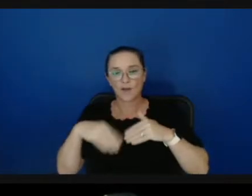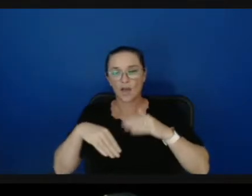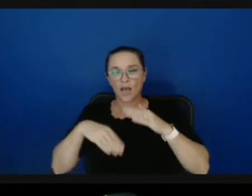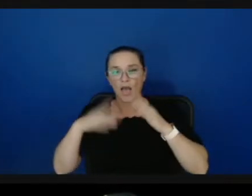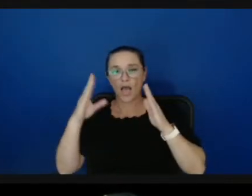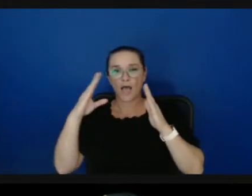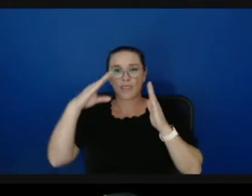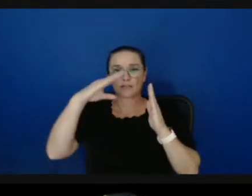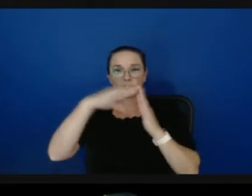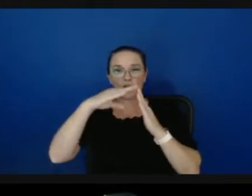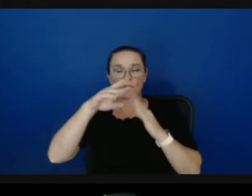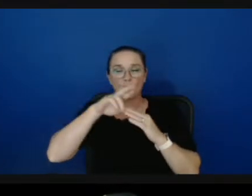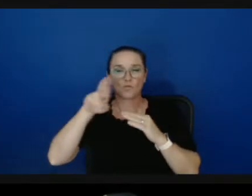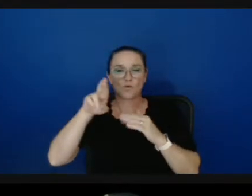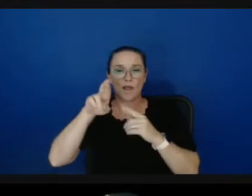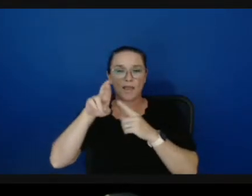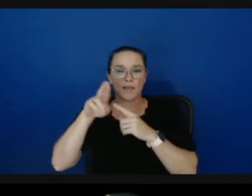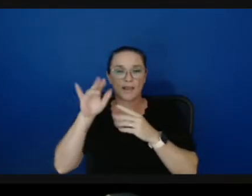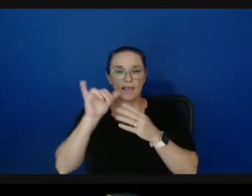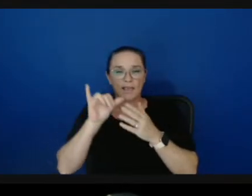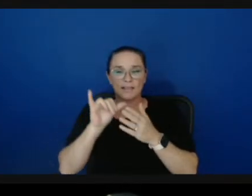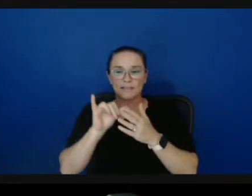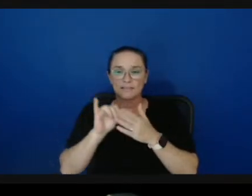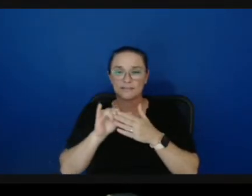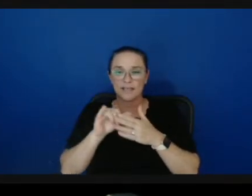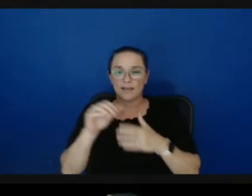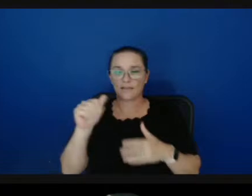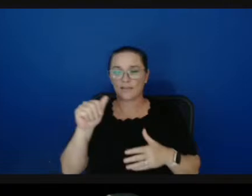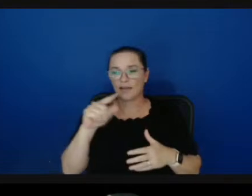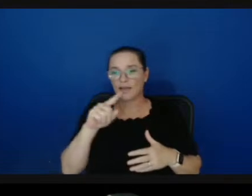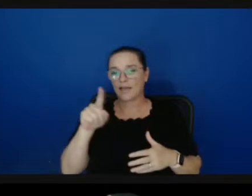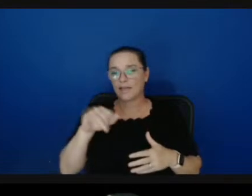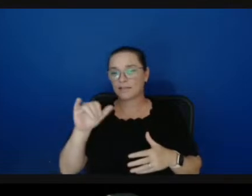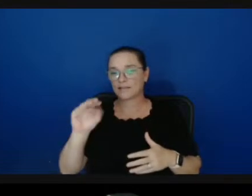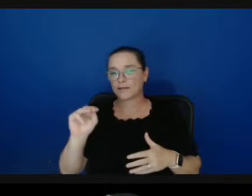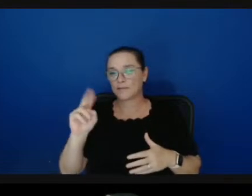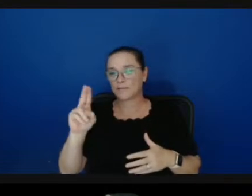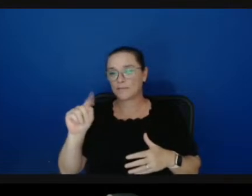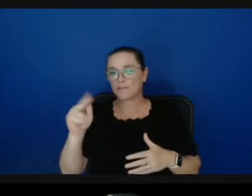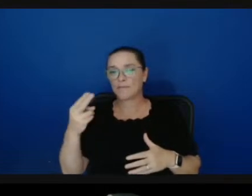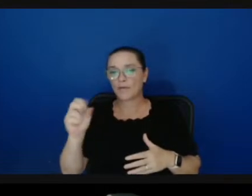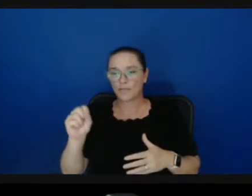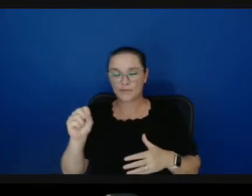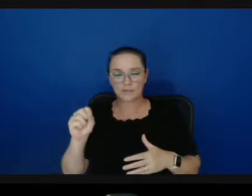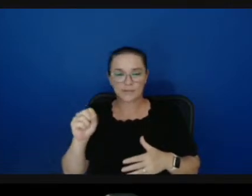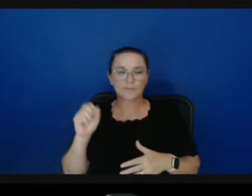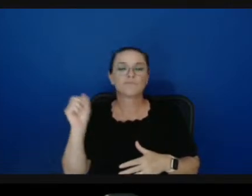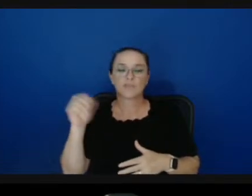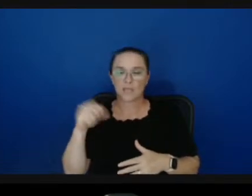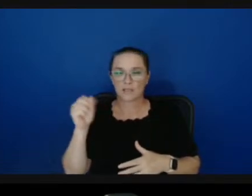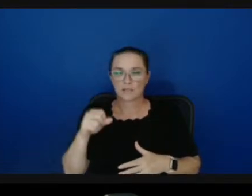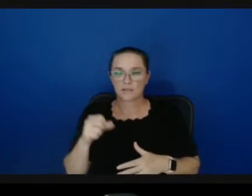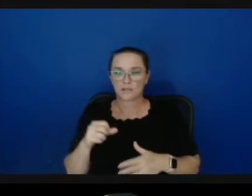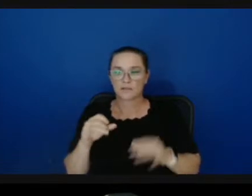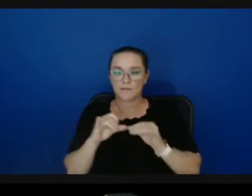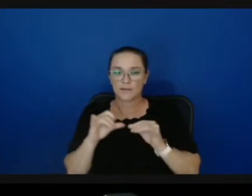azimuths that the measurement is taking along? On the upper left, yes, it is. No. Let's see if I can get one of